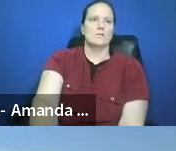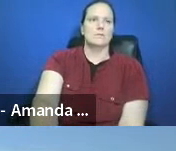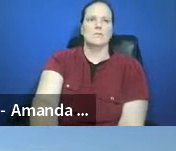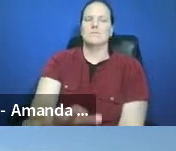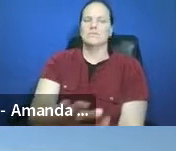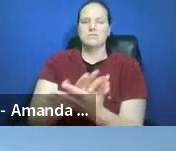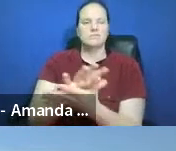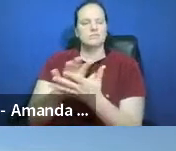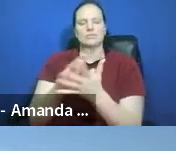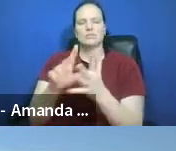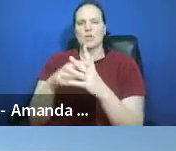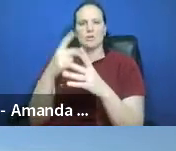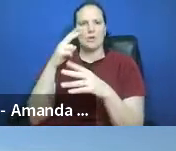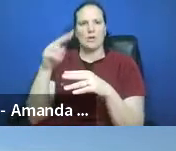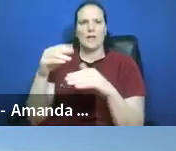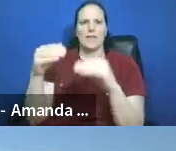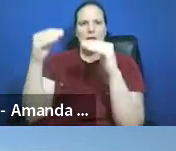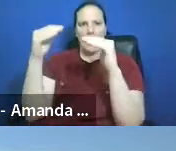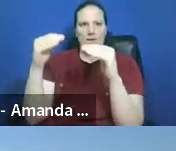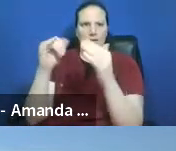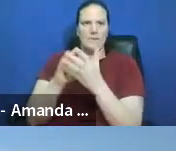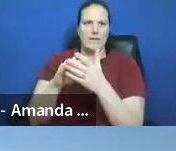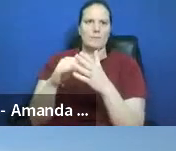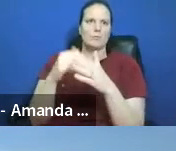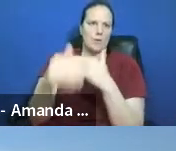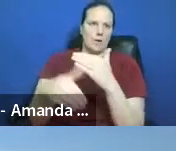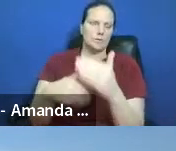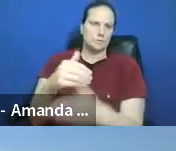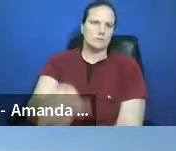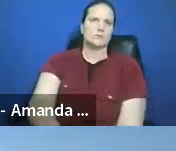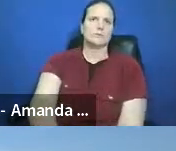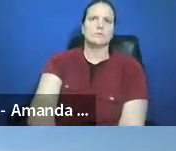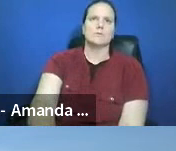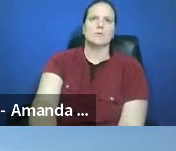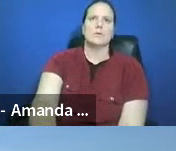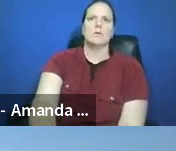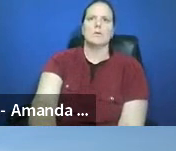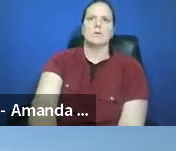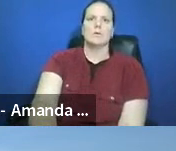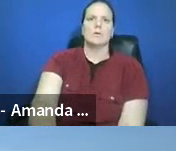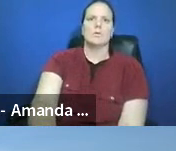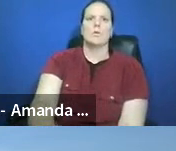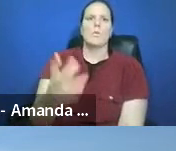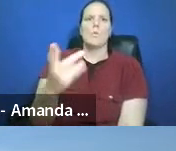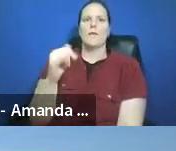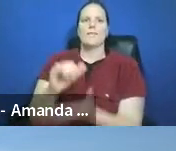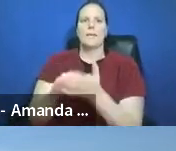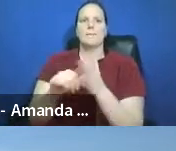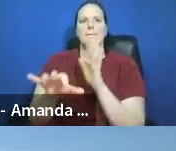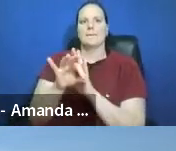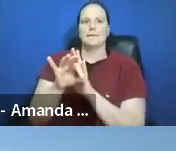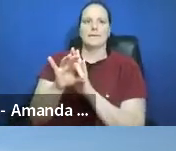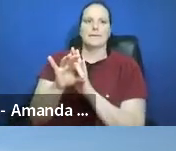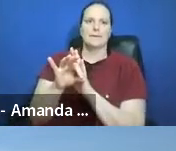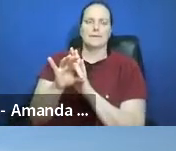and a process to arrive at what that chosen superstructure type might be.